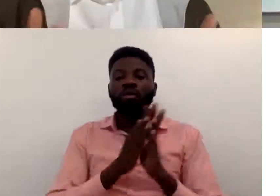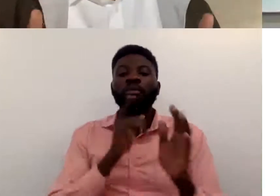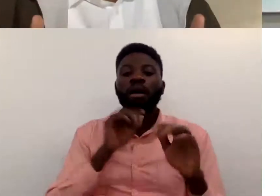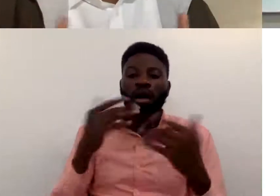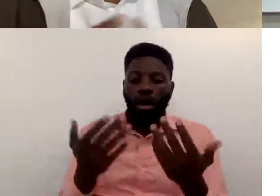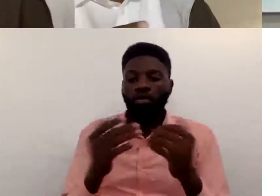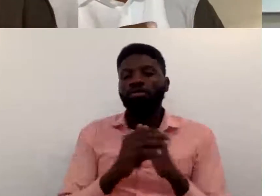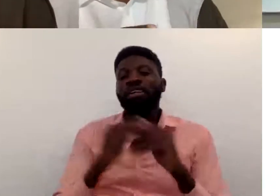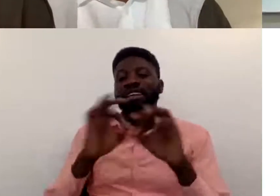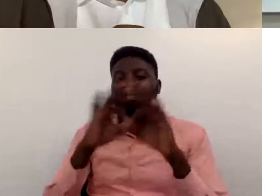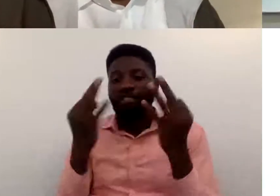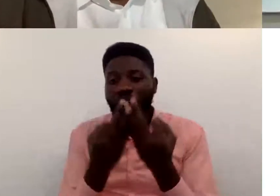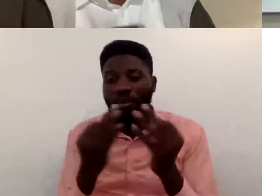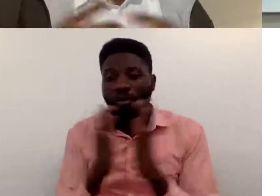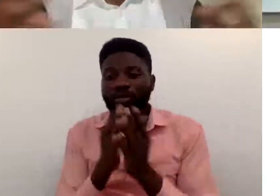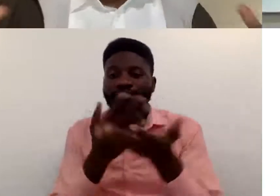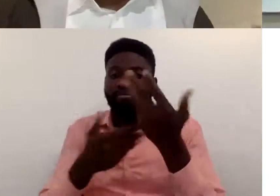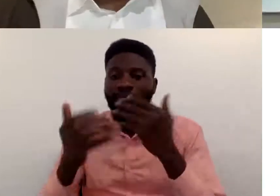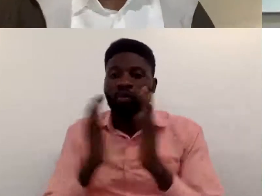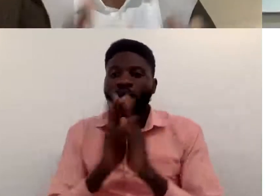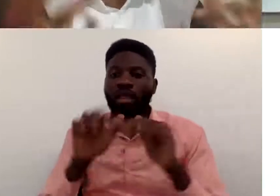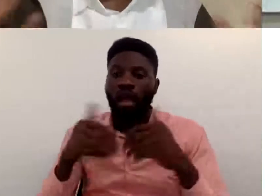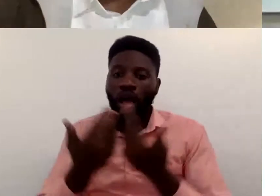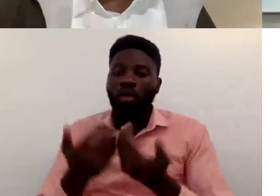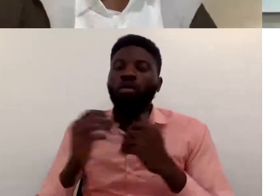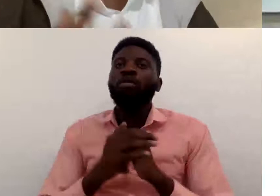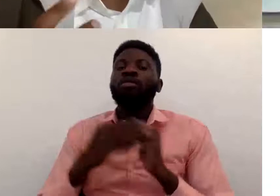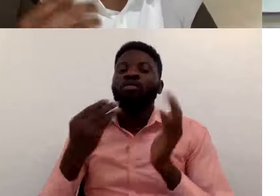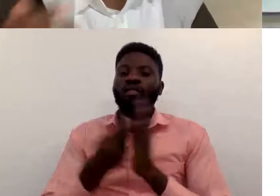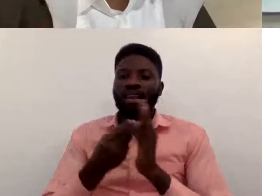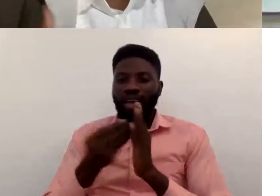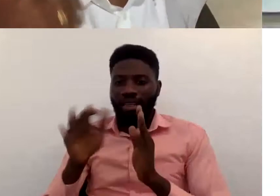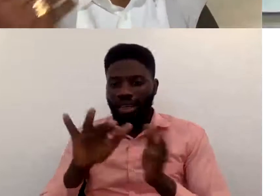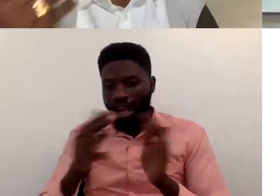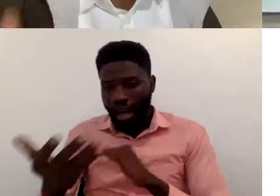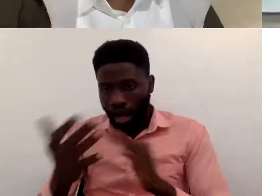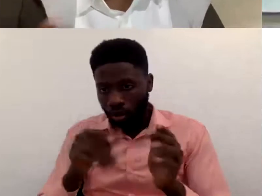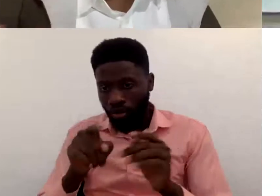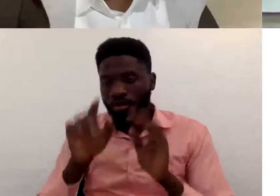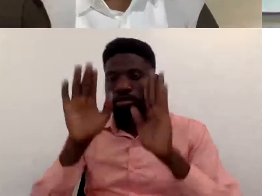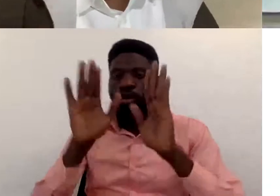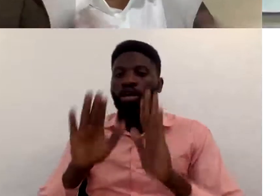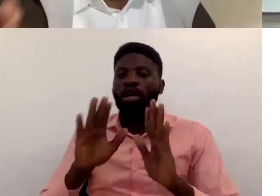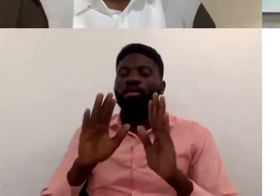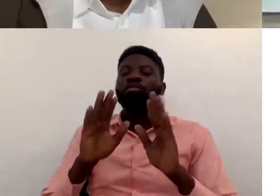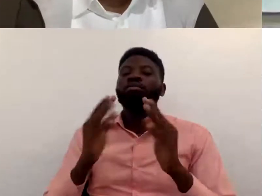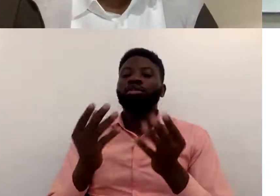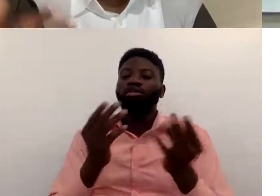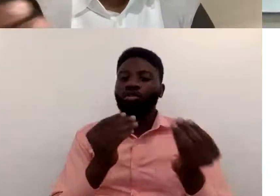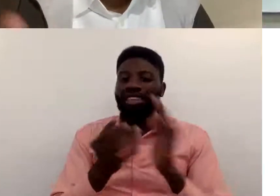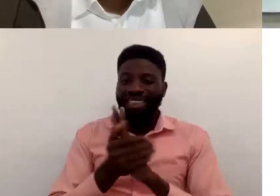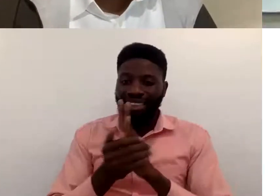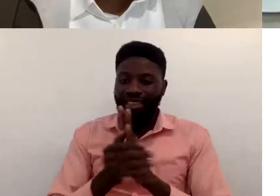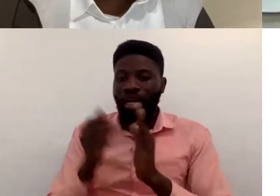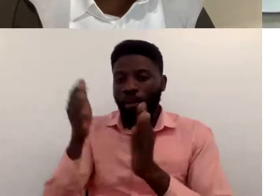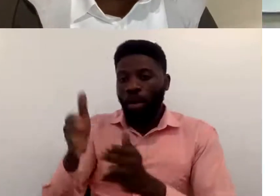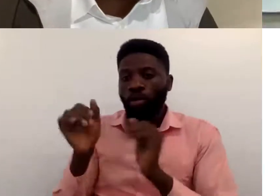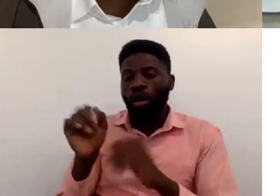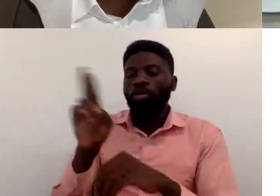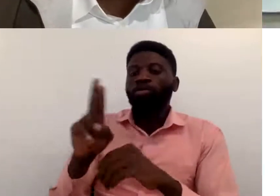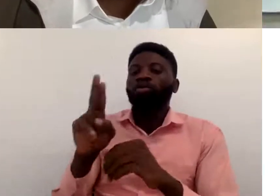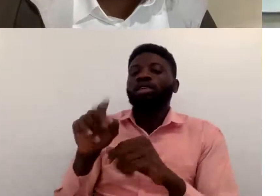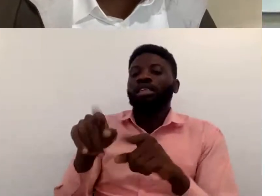interact with your finances? Yeah, these are very critical social skills that one can use to develop themselves and